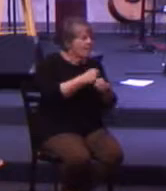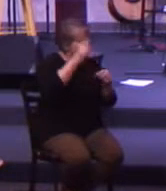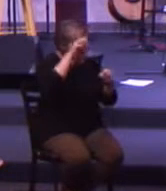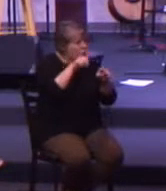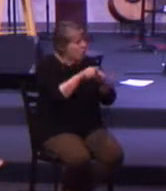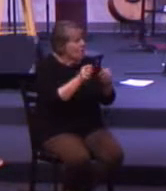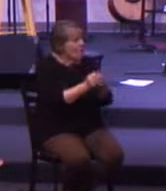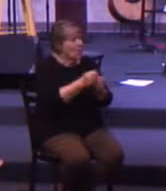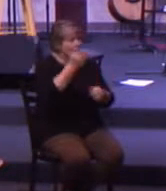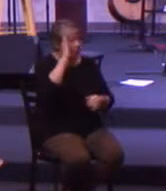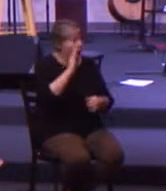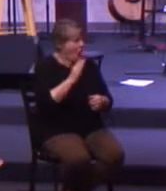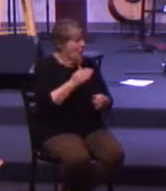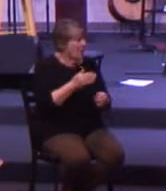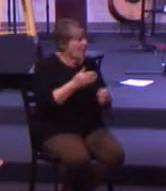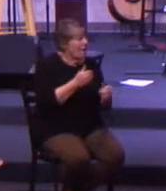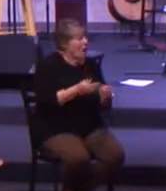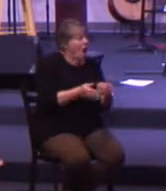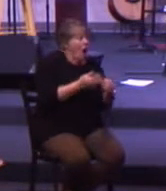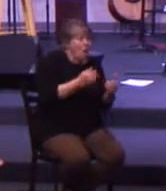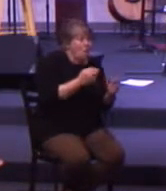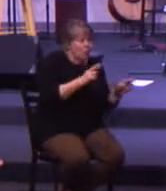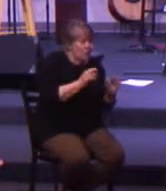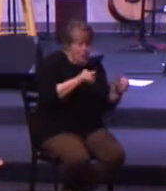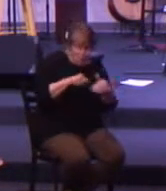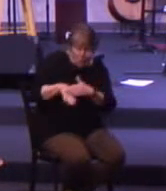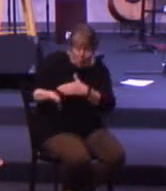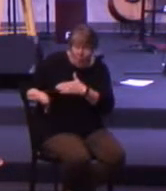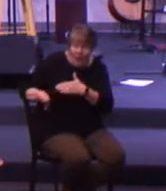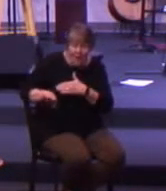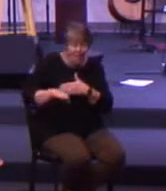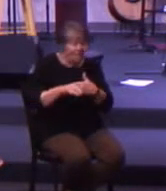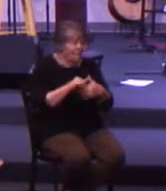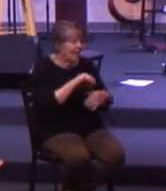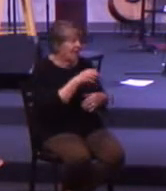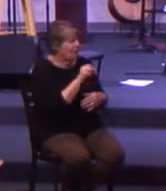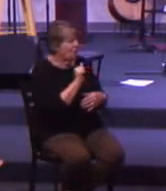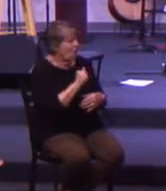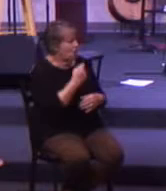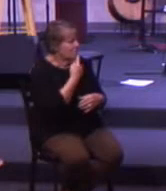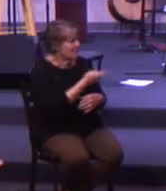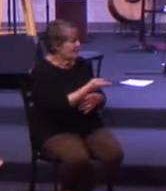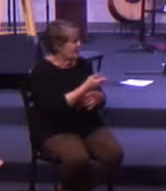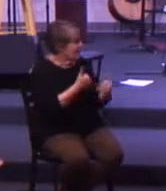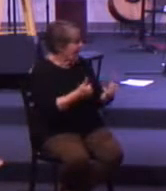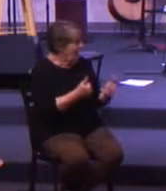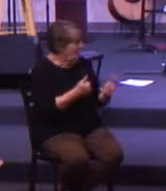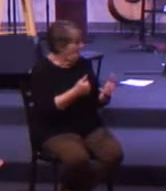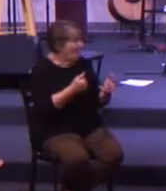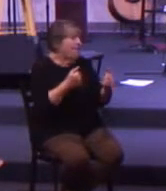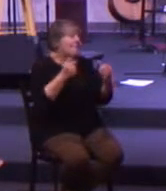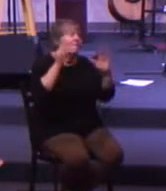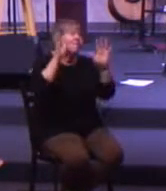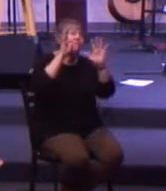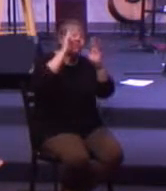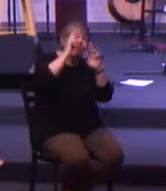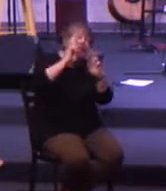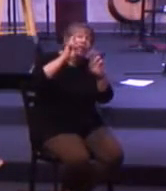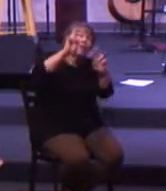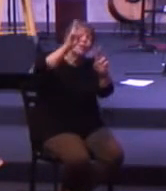Here's what Joshua says. Now, fear the Lord and serve him with